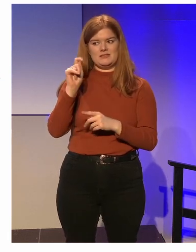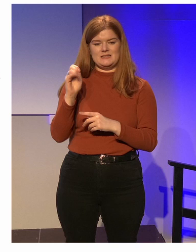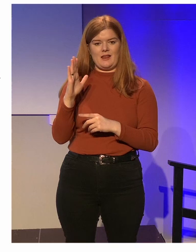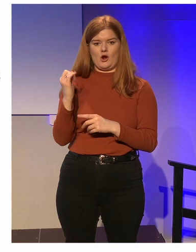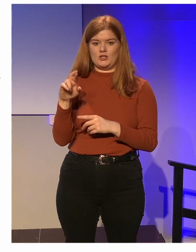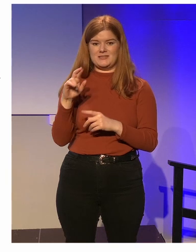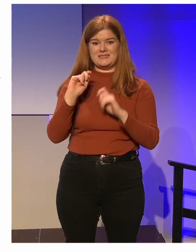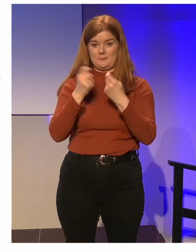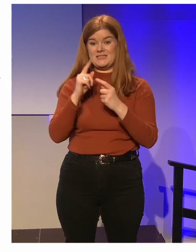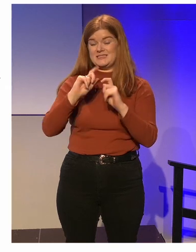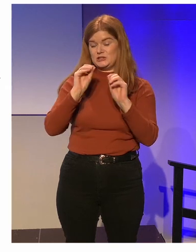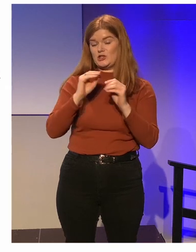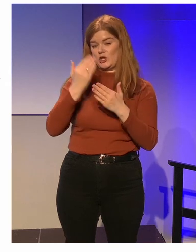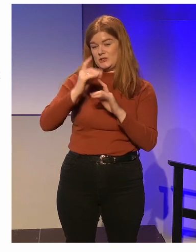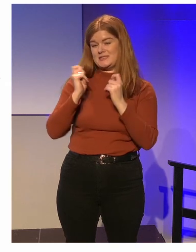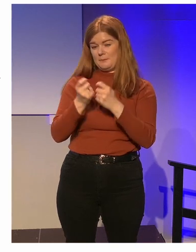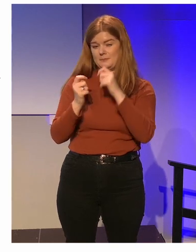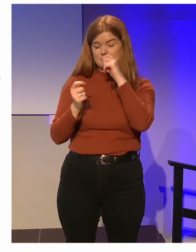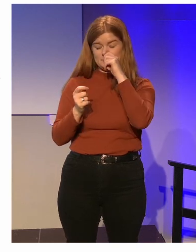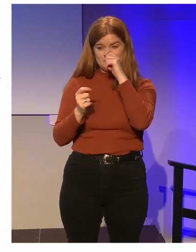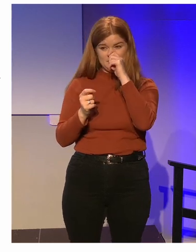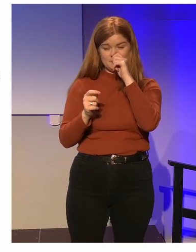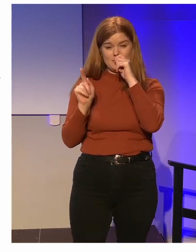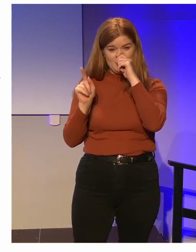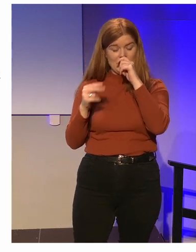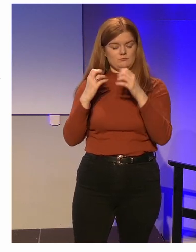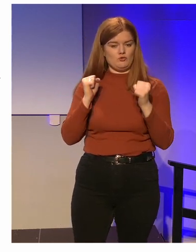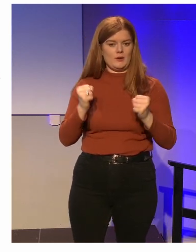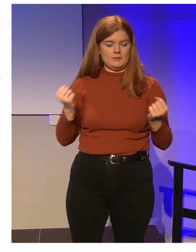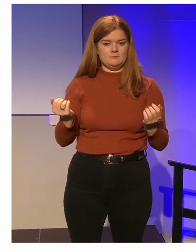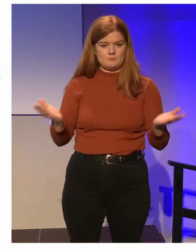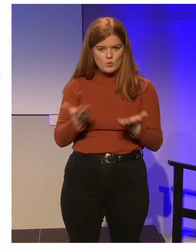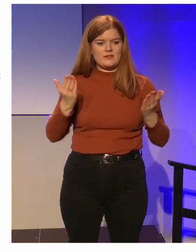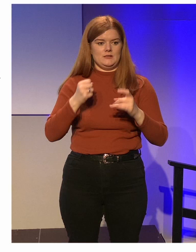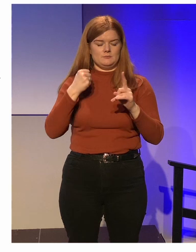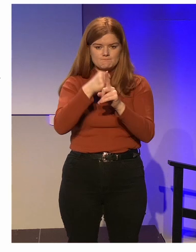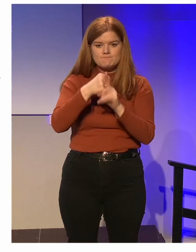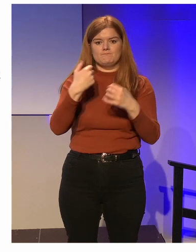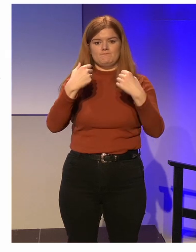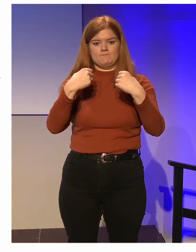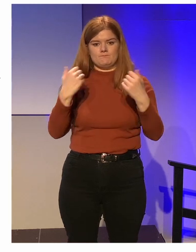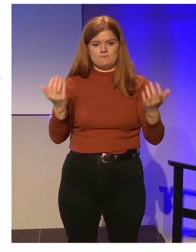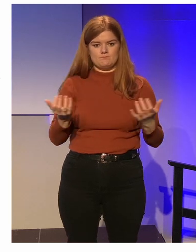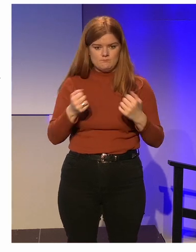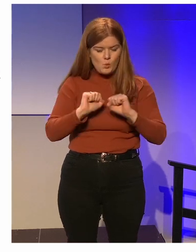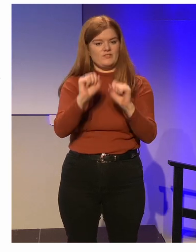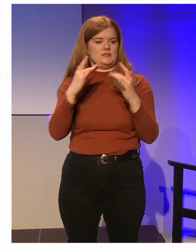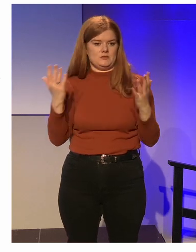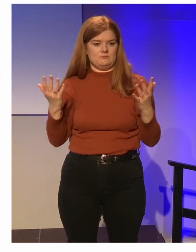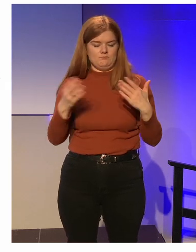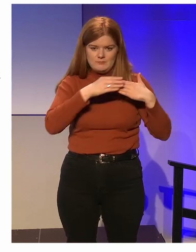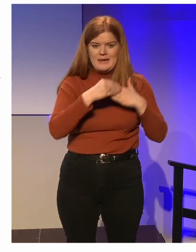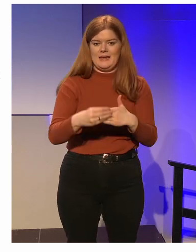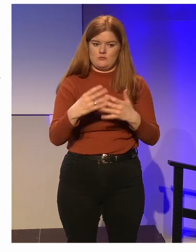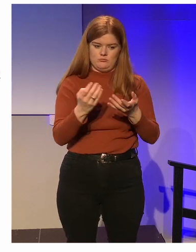team, teaching and learning team, and they were the ones that really pushed it and really took charge and brought